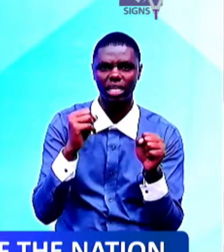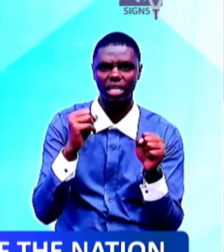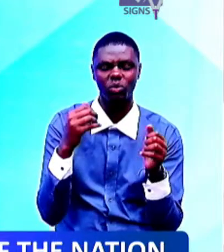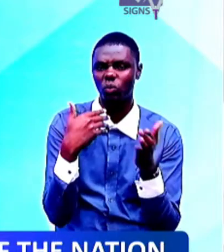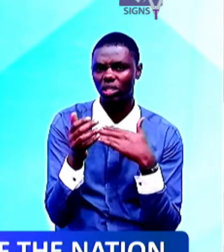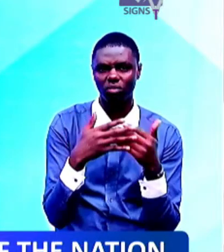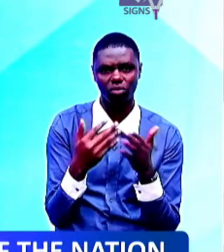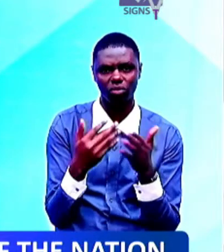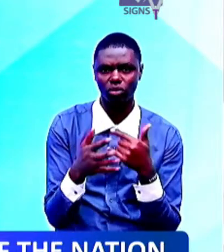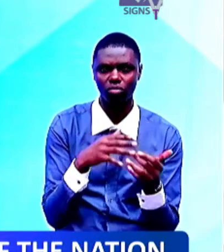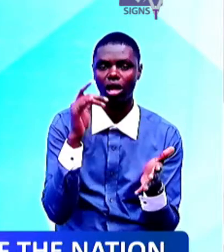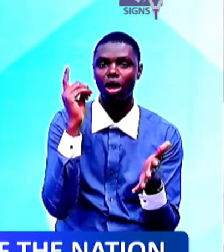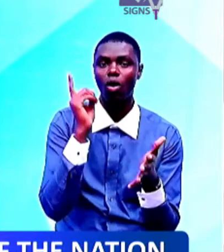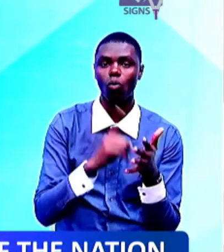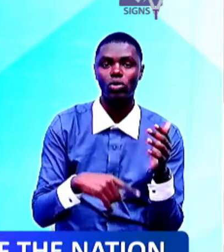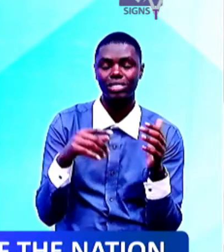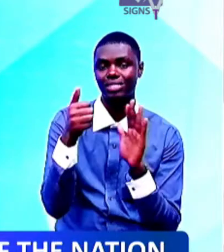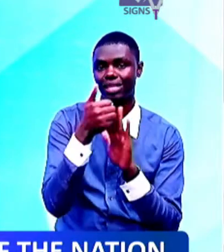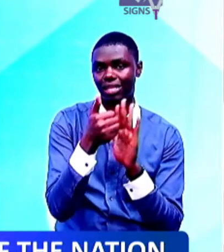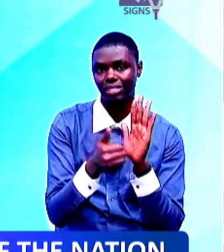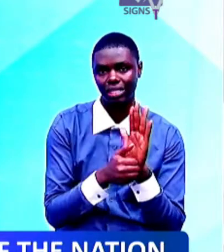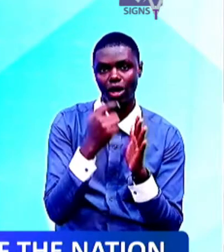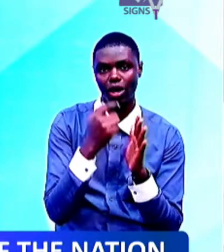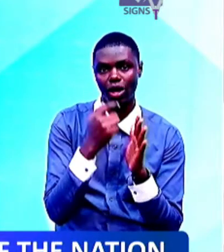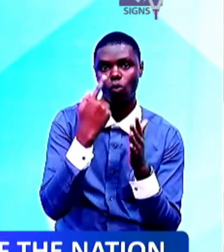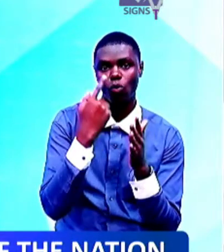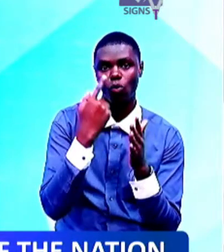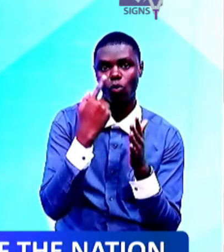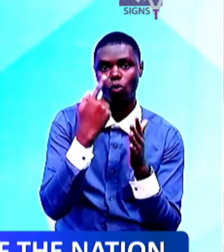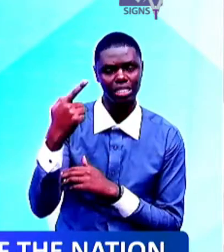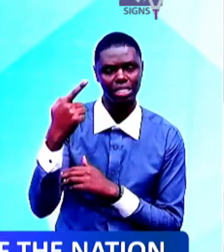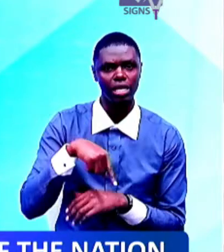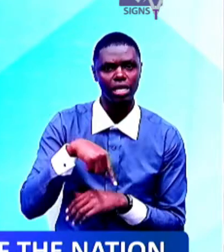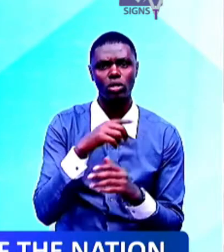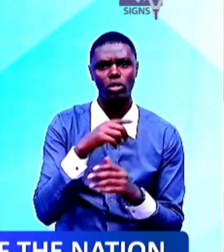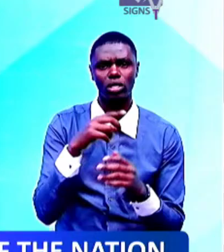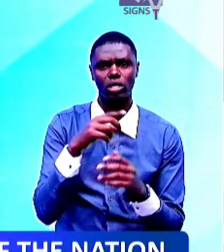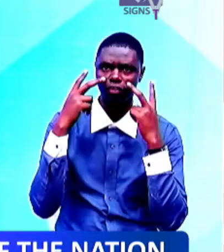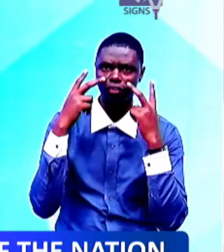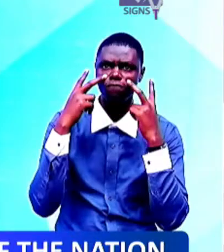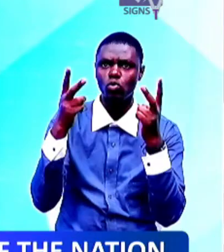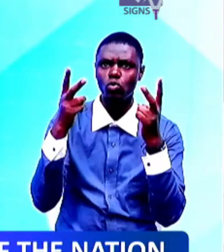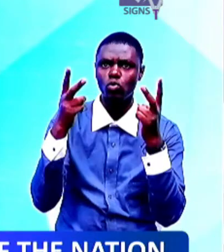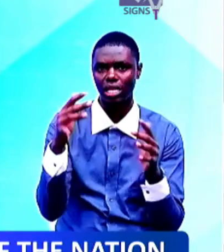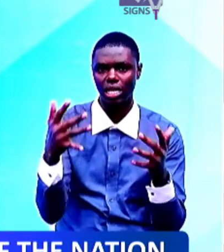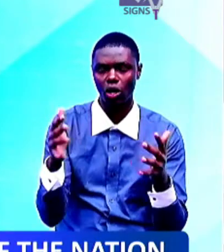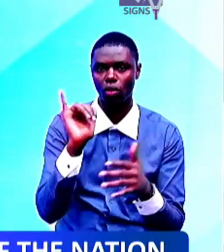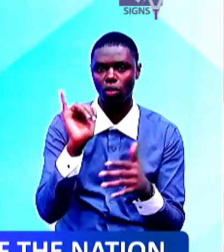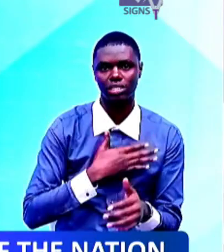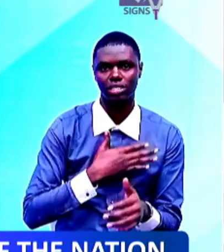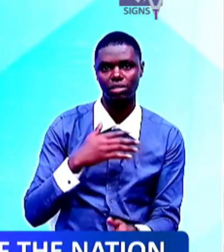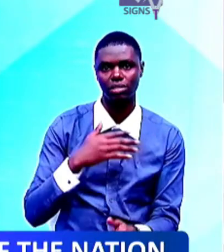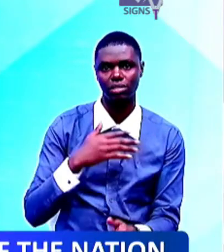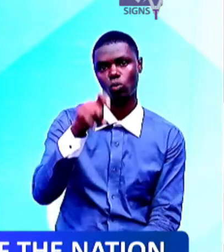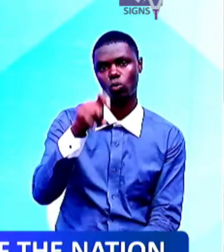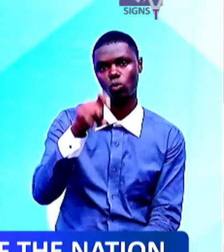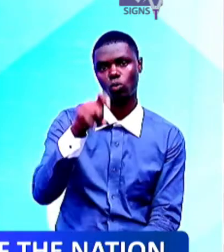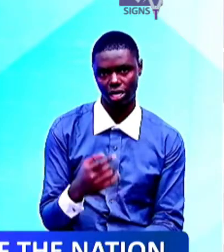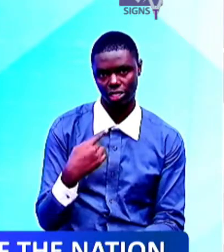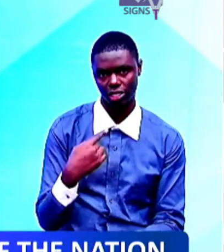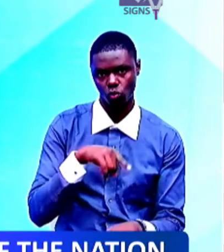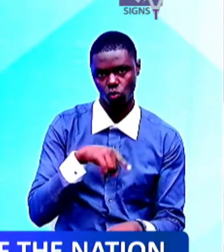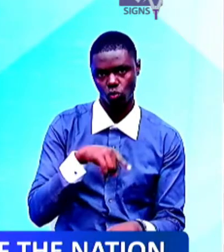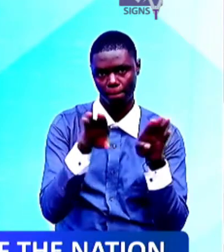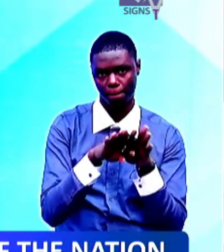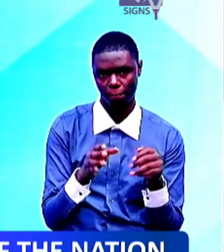president. What is this agenda? What is this dream? And how should it look like? That is my question to you as we are winding up.